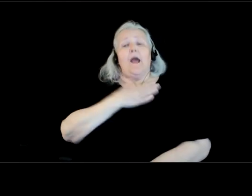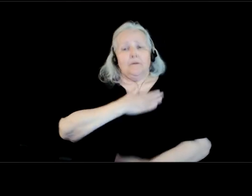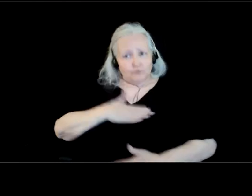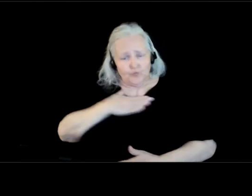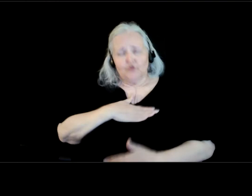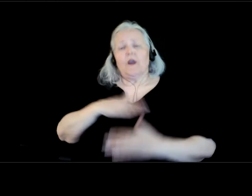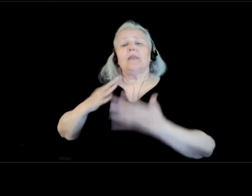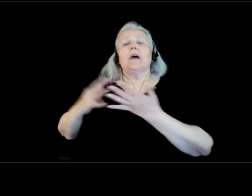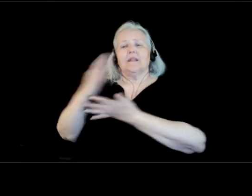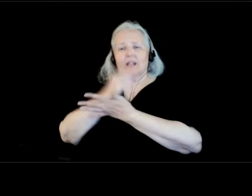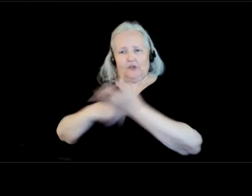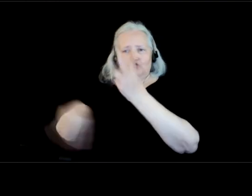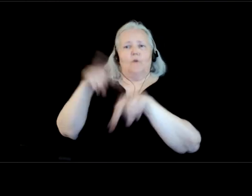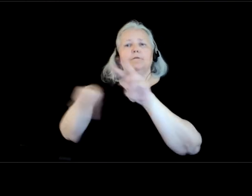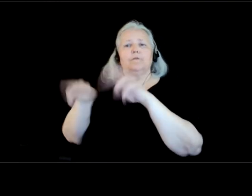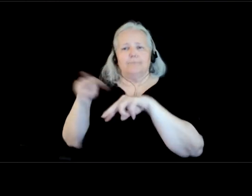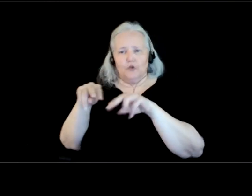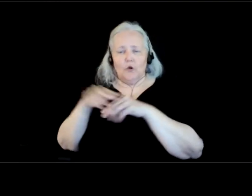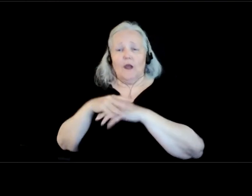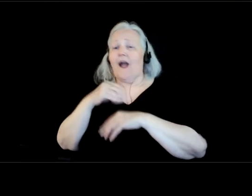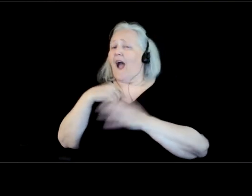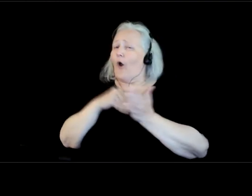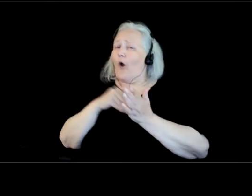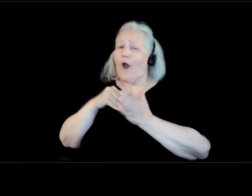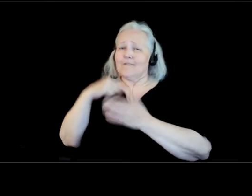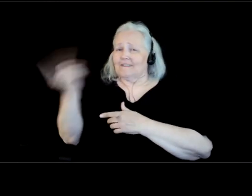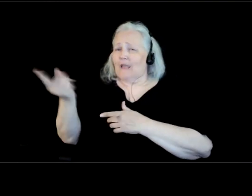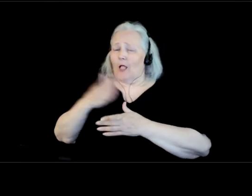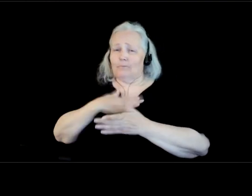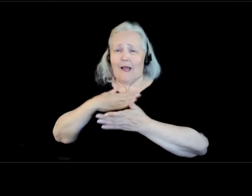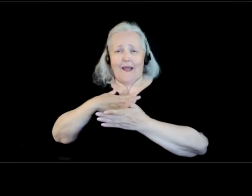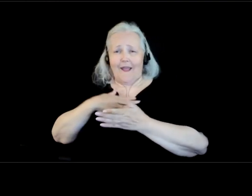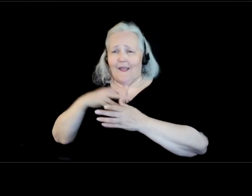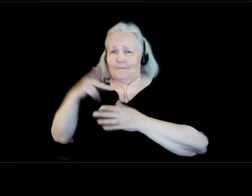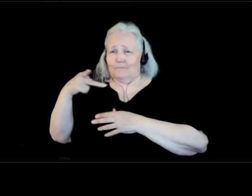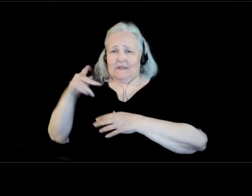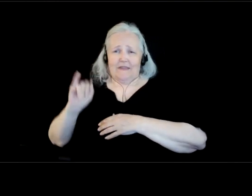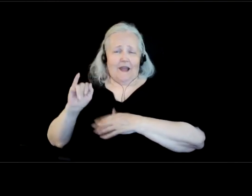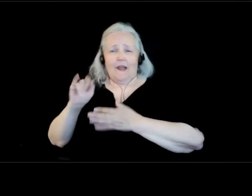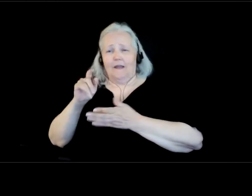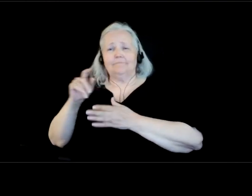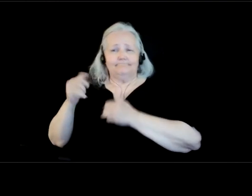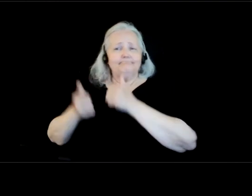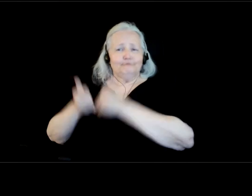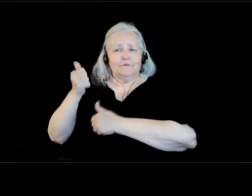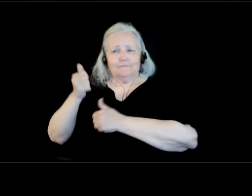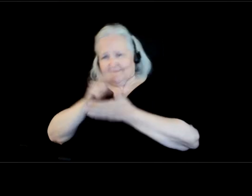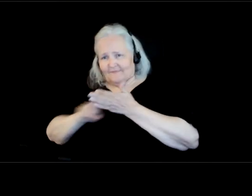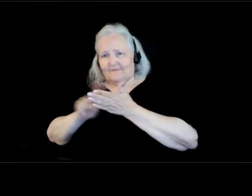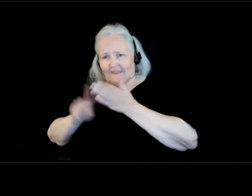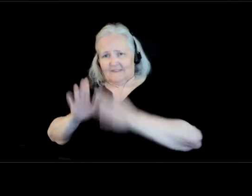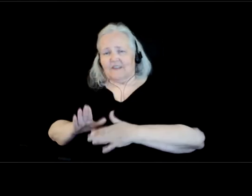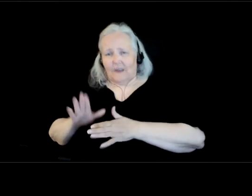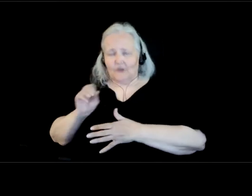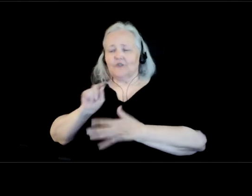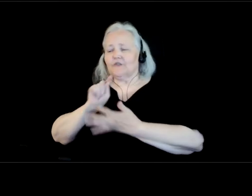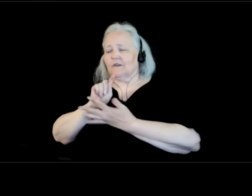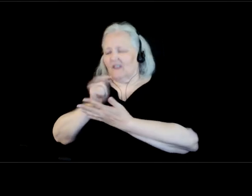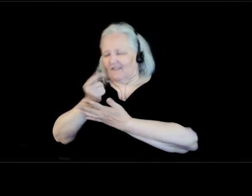and frequently told my PIs, two of whom, my principal investigators when I was at NSF, and two of them are on the list of articles that I